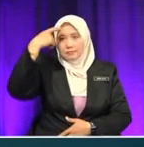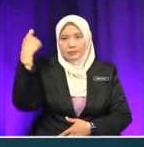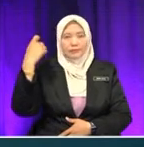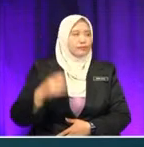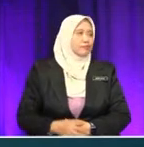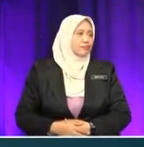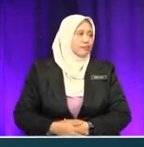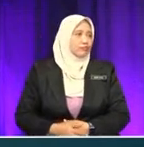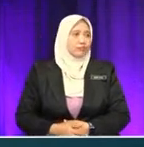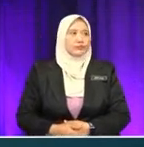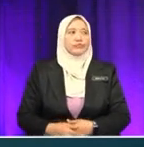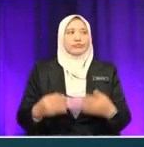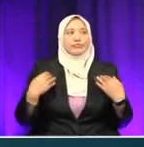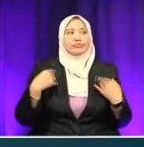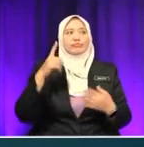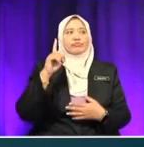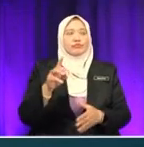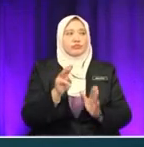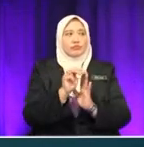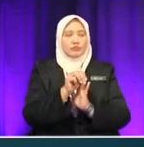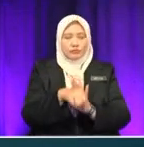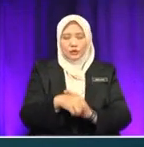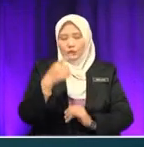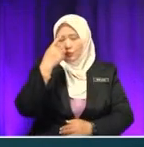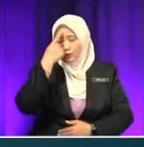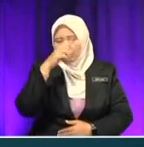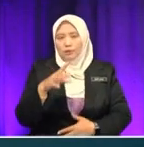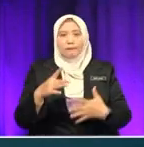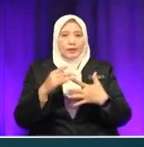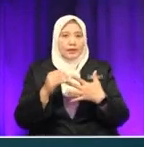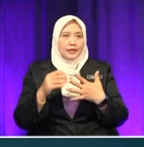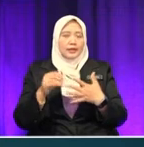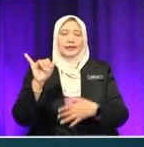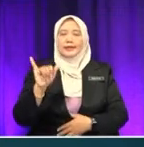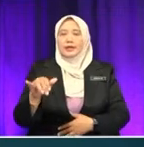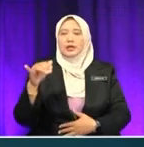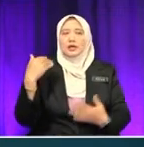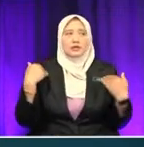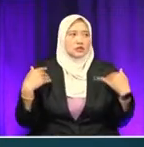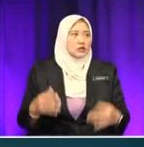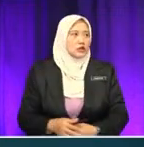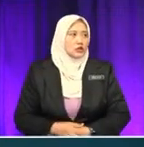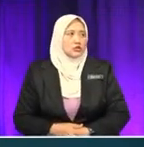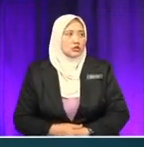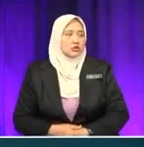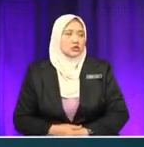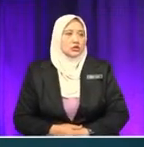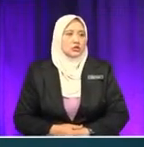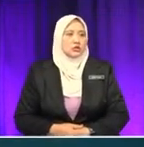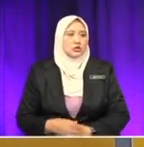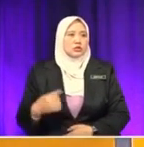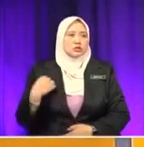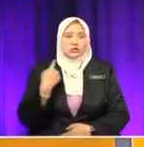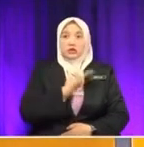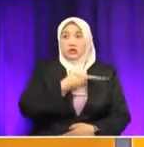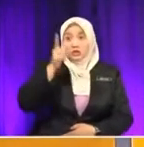the best choice with reasons. Okay. All right. Now, let's choose and explain. Okay. So again, I'm going to go this one briefly